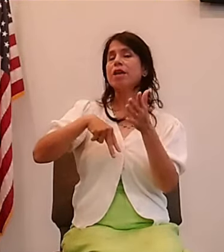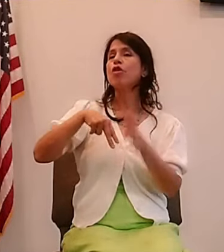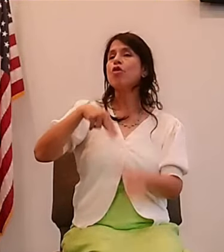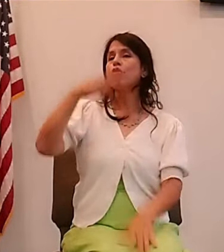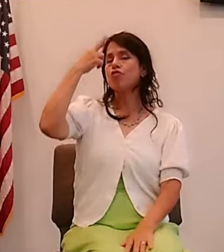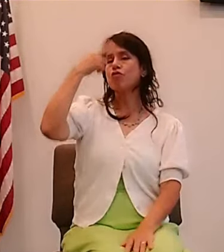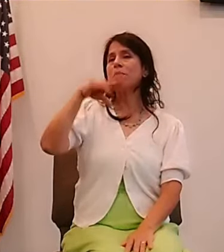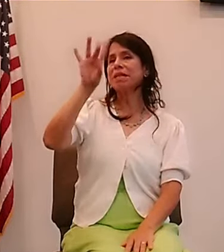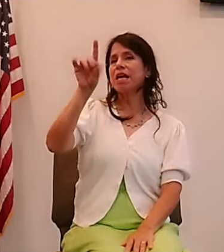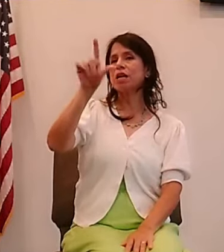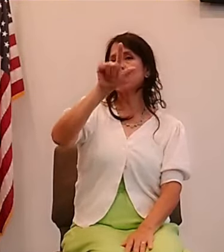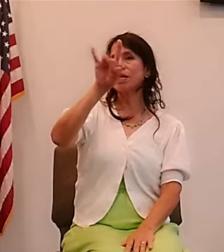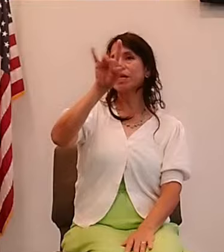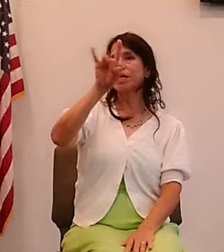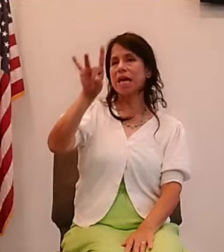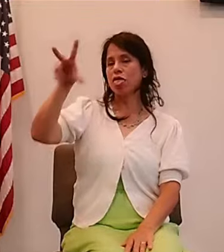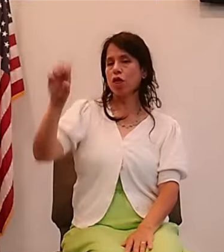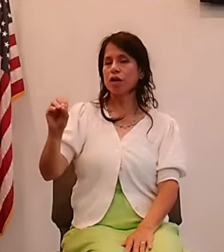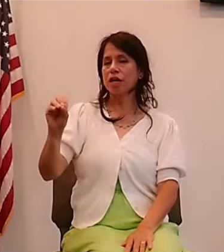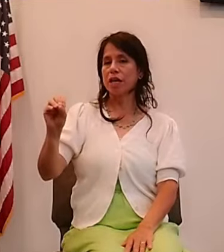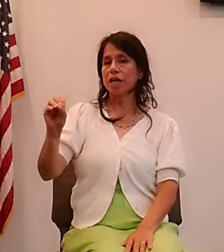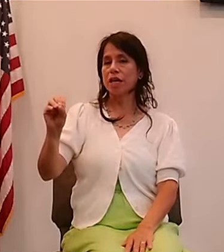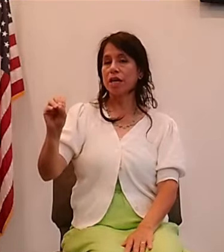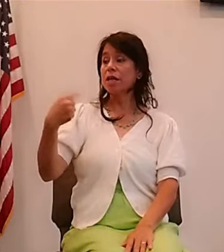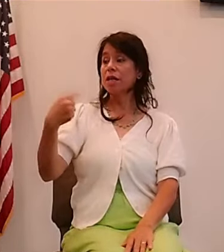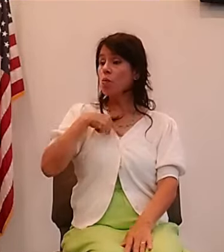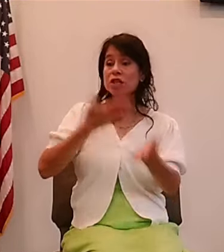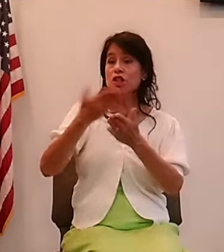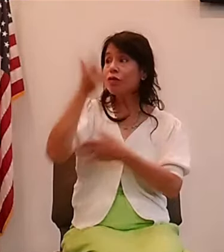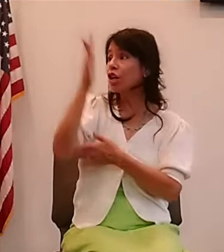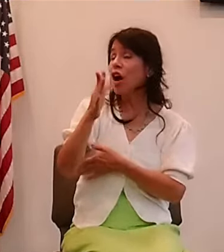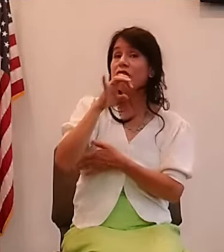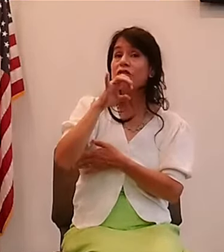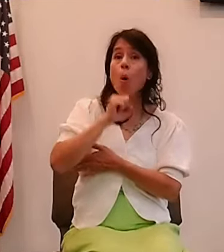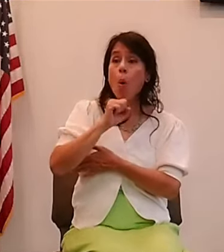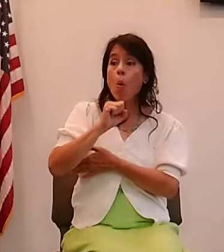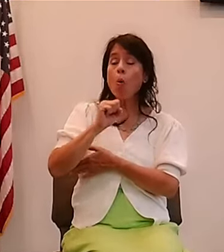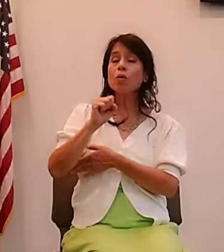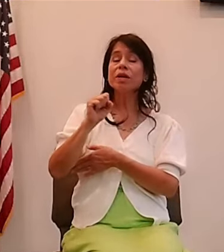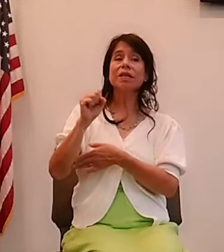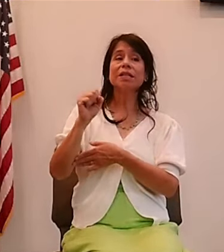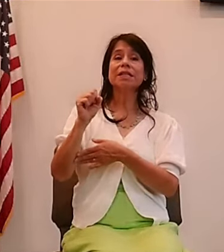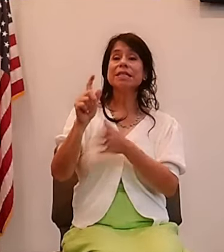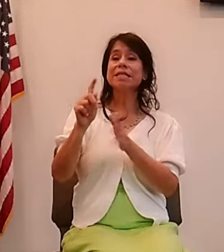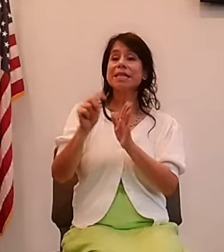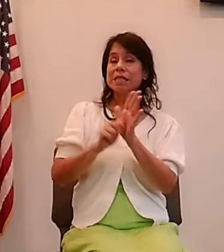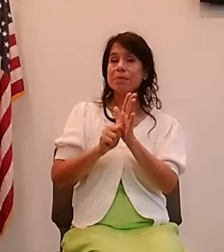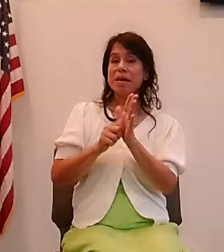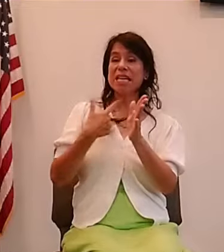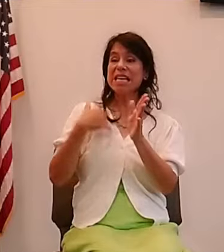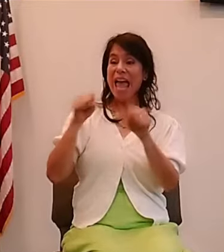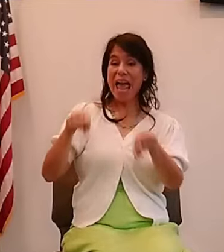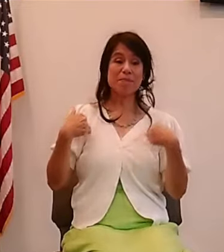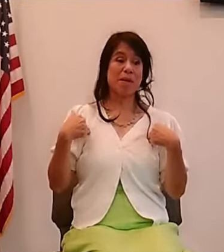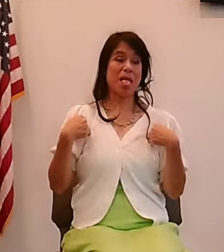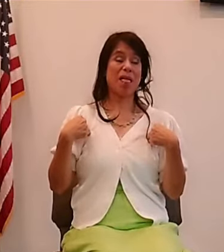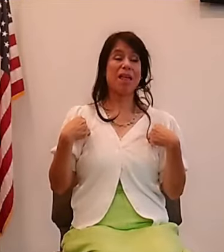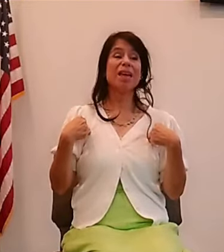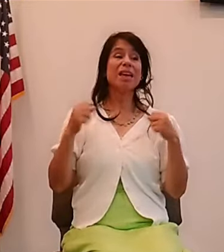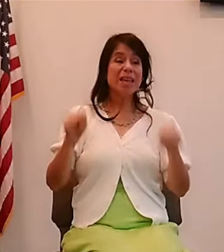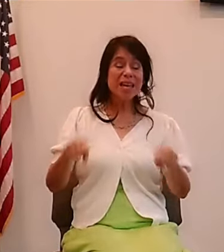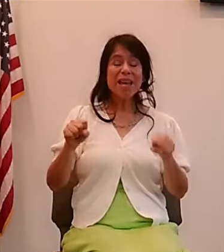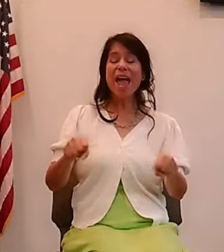also said, and we serve the God who in the Old Testament had the ability to change the weather. And that brings us to today.